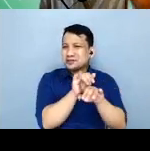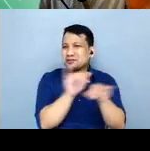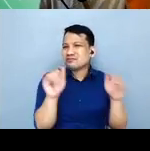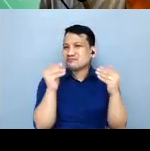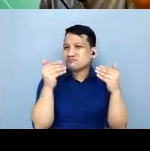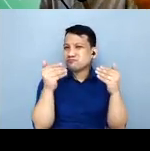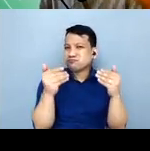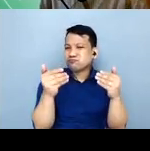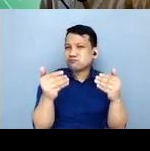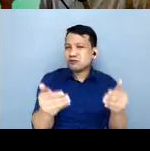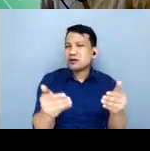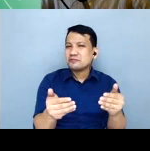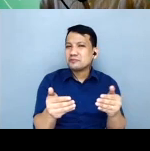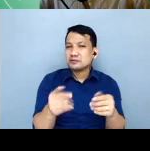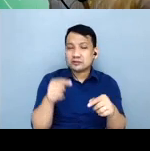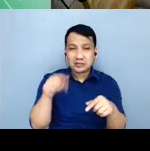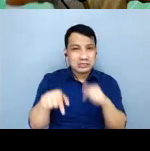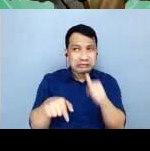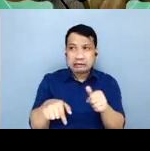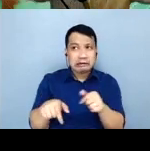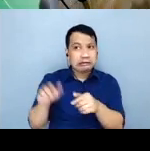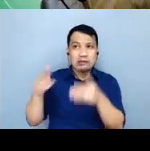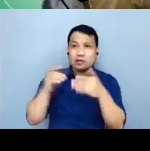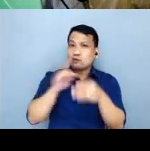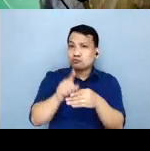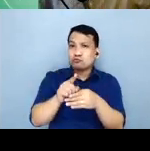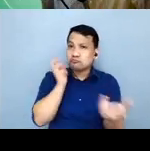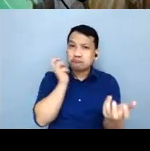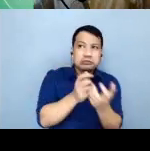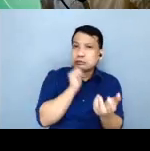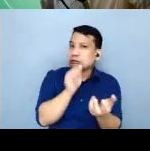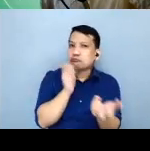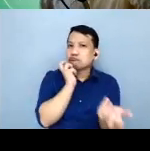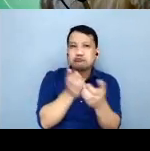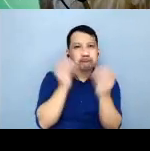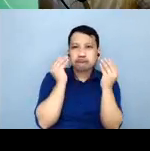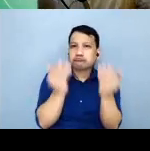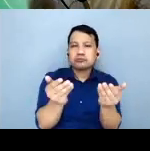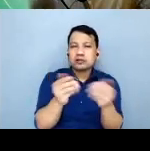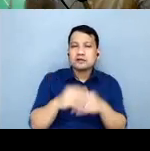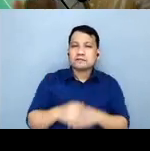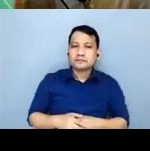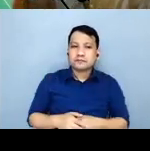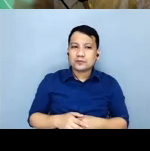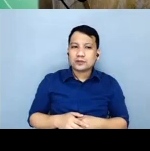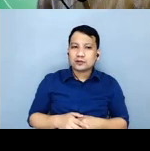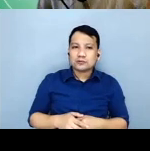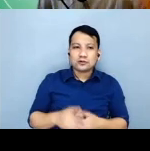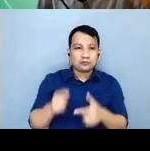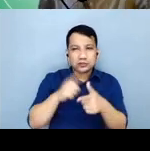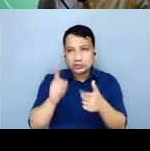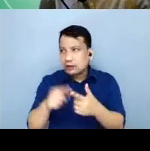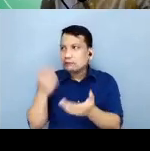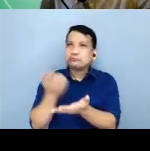in a vacuum and they didn't address sustainability as an entire process, and they didn't take into account the different social factors,